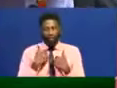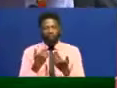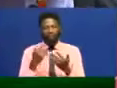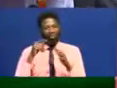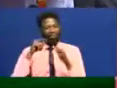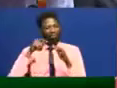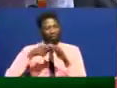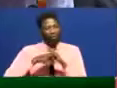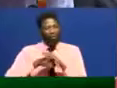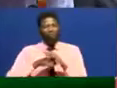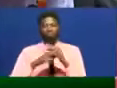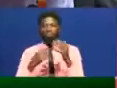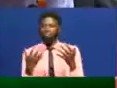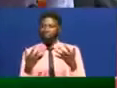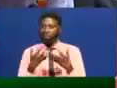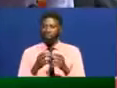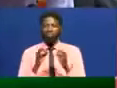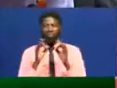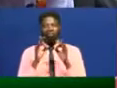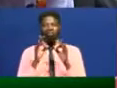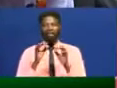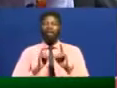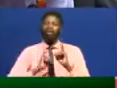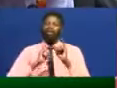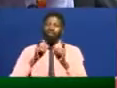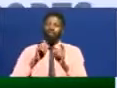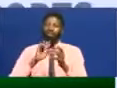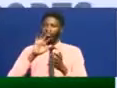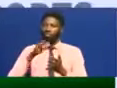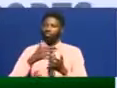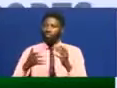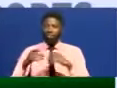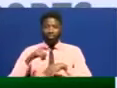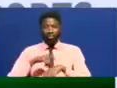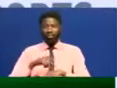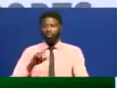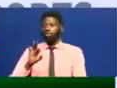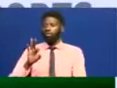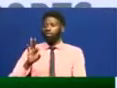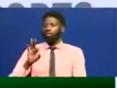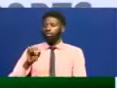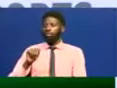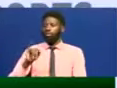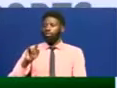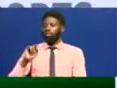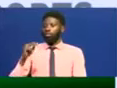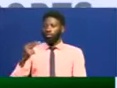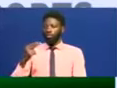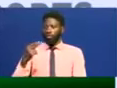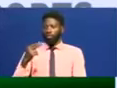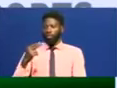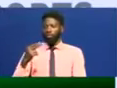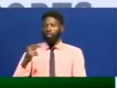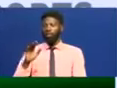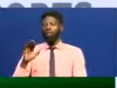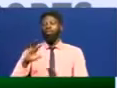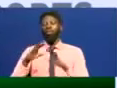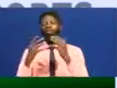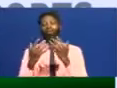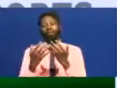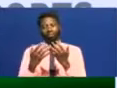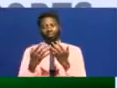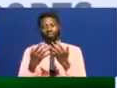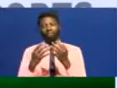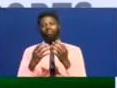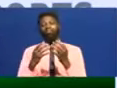out reward scheme. When Faith Kipyegon broke her world record and she arrived here and we were red with